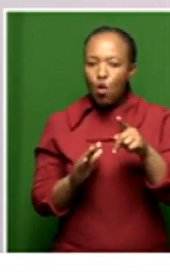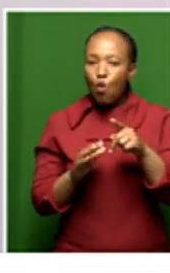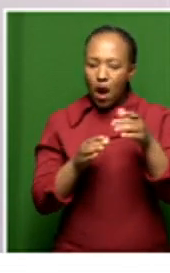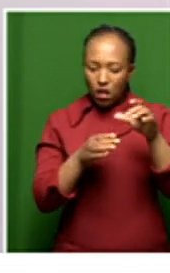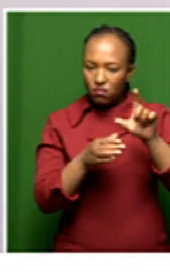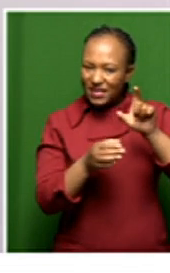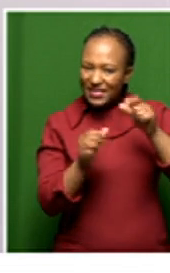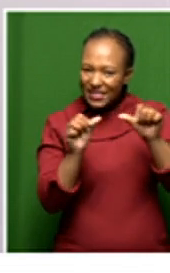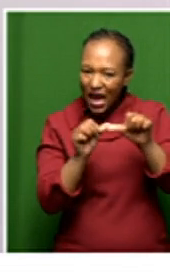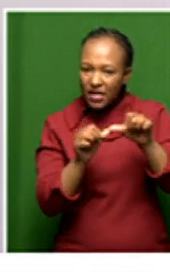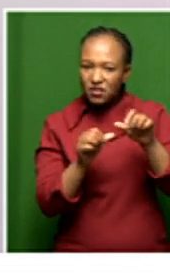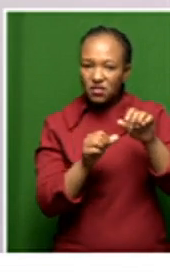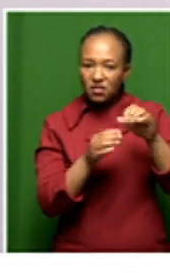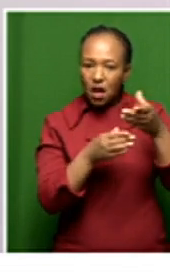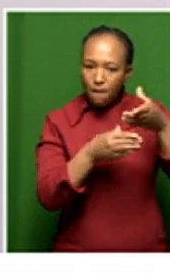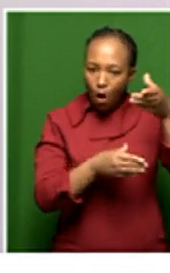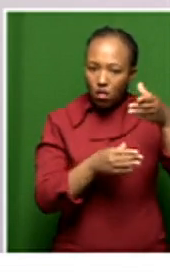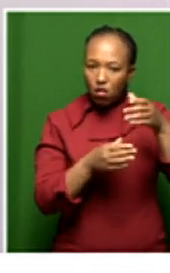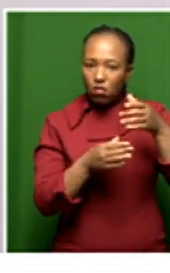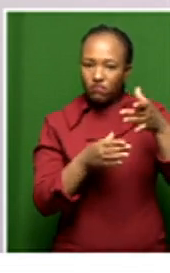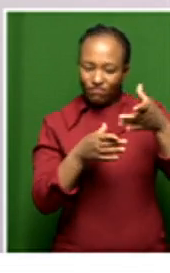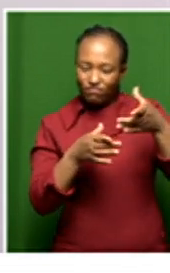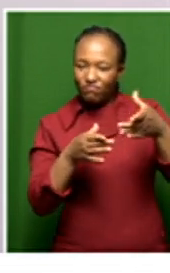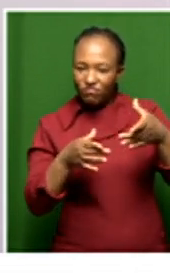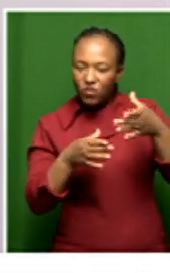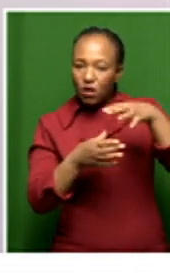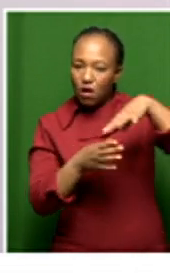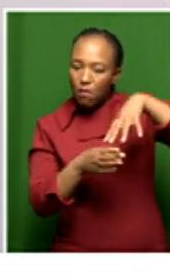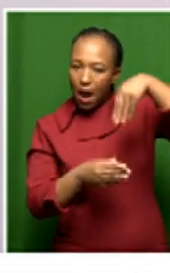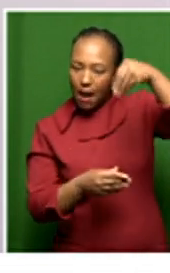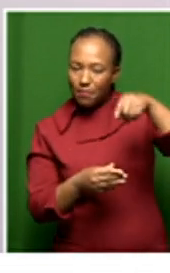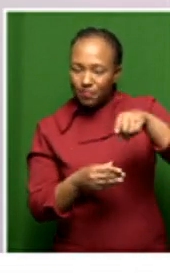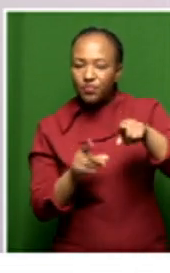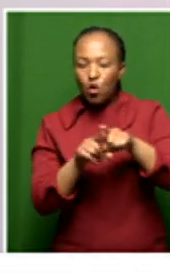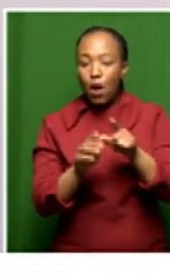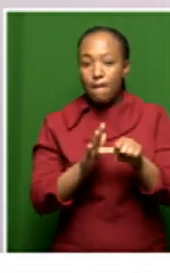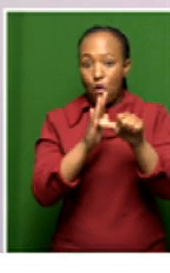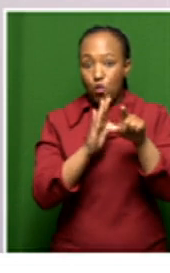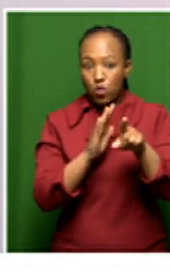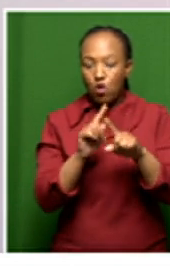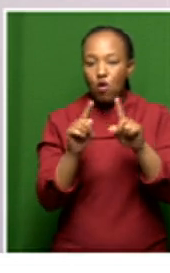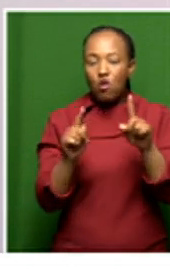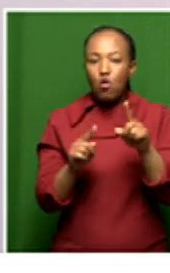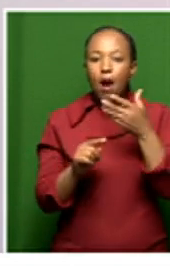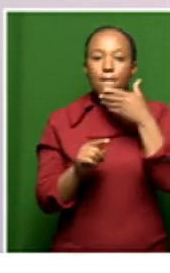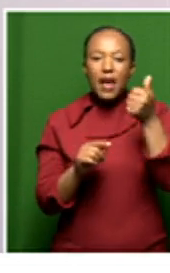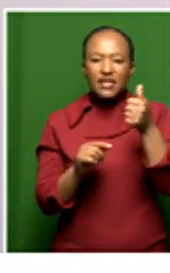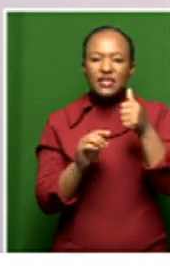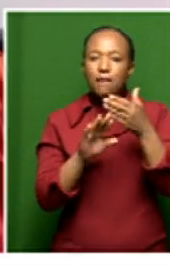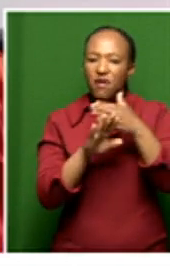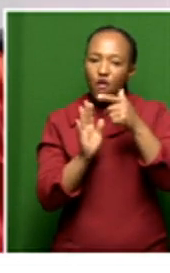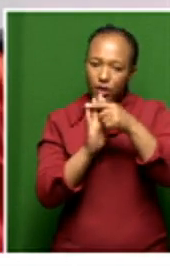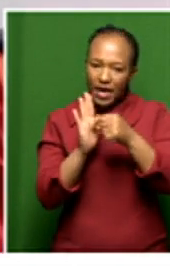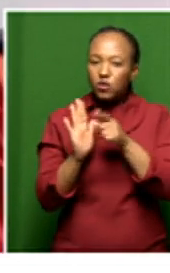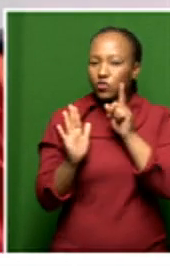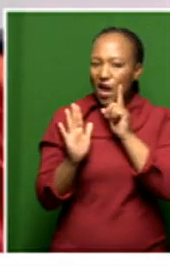sizes. So it's bottles as well as cans, 330 ml, but the most important thing is the best before date. So,